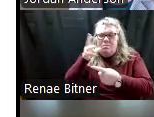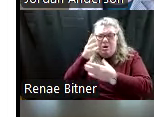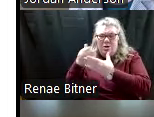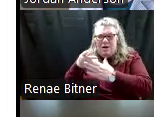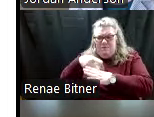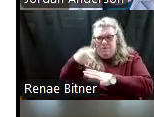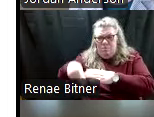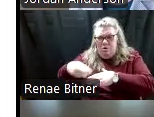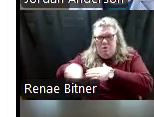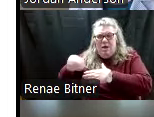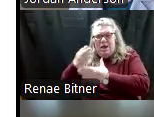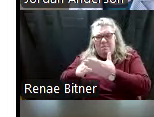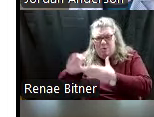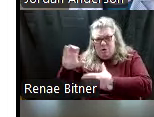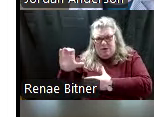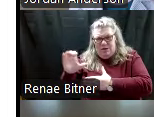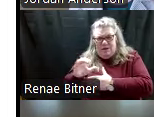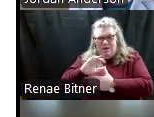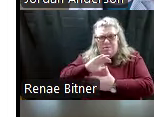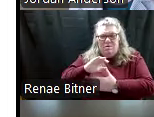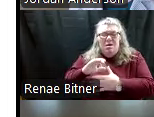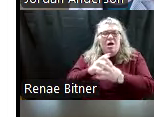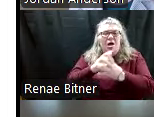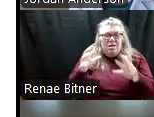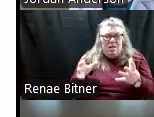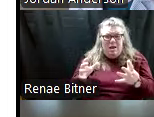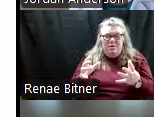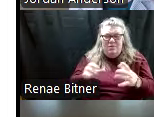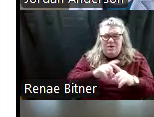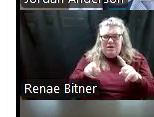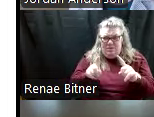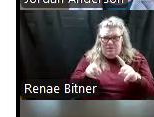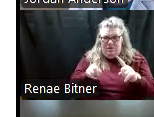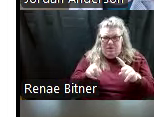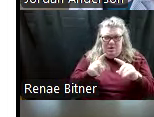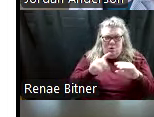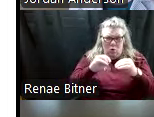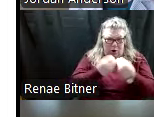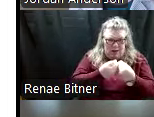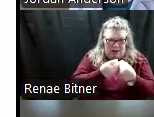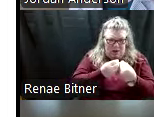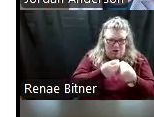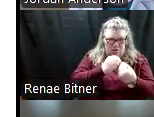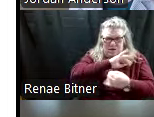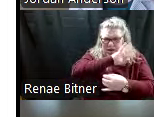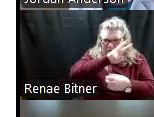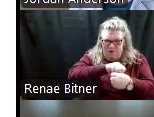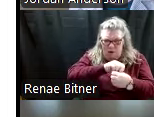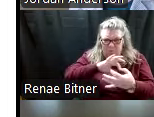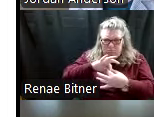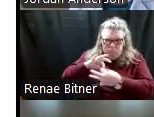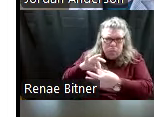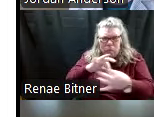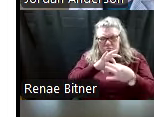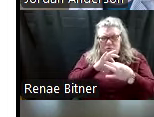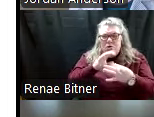referral and our Part C components. So a lot of different players that are all involved there, and really trying